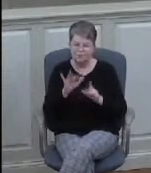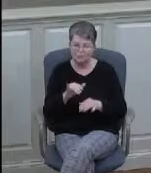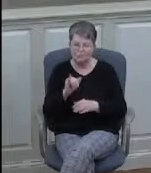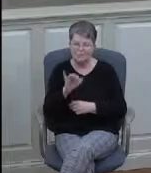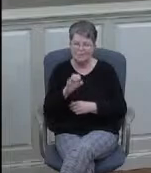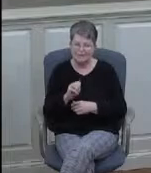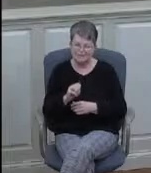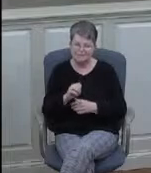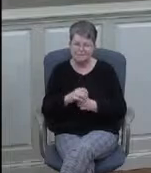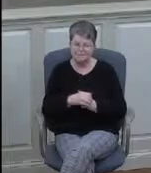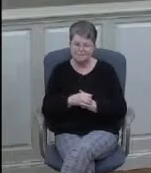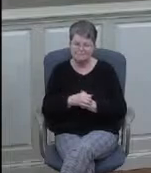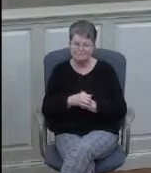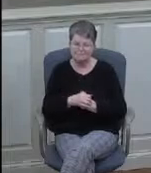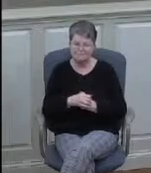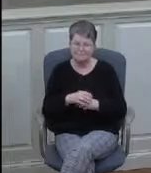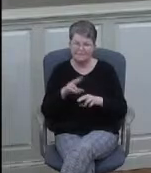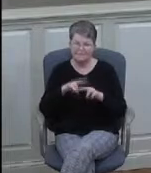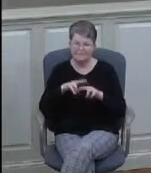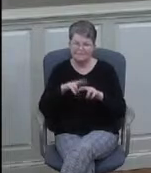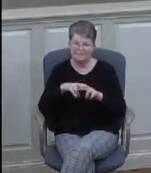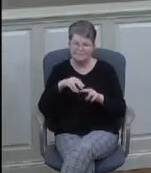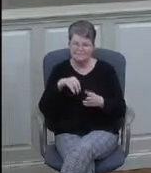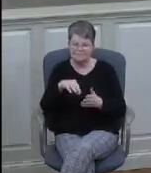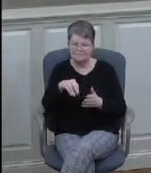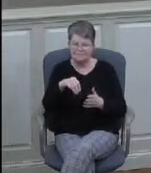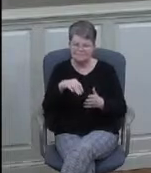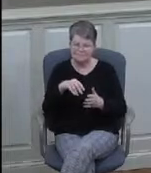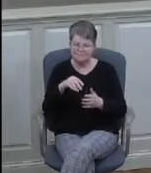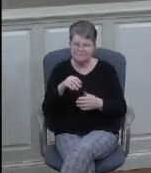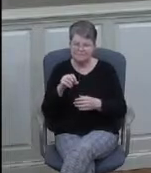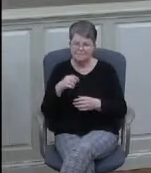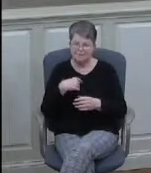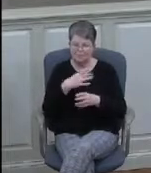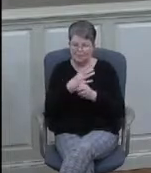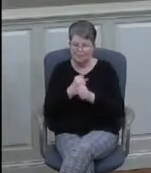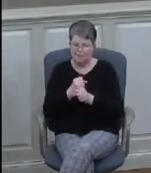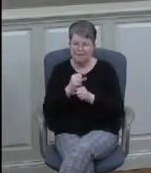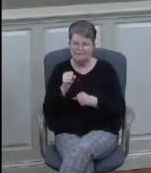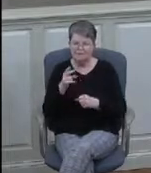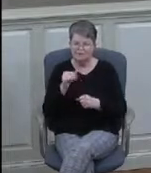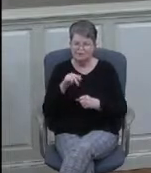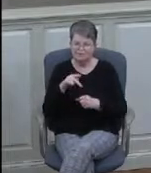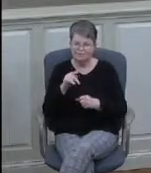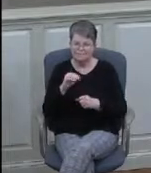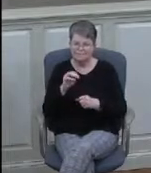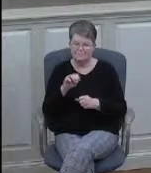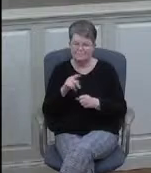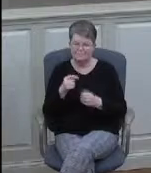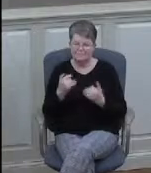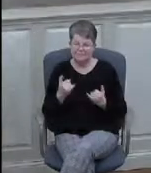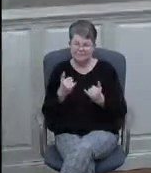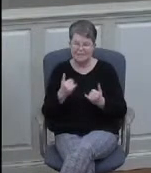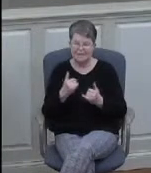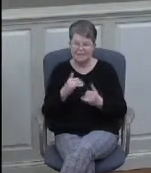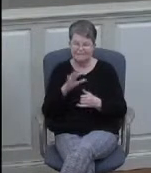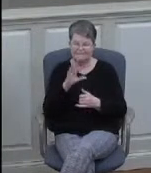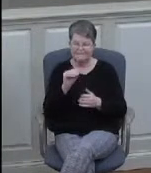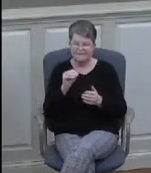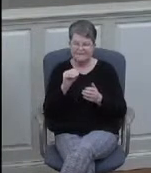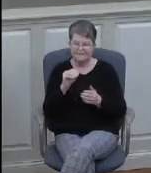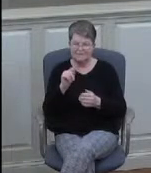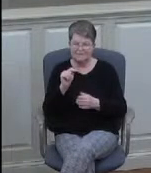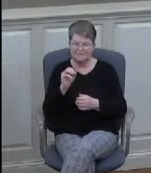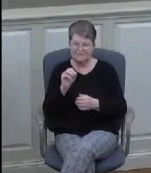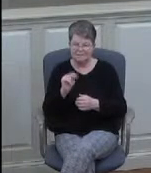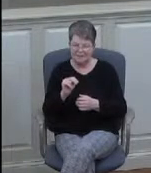week. Salt supply status: we received a shipment today of 50 tons, so we're in pretty good shape. We